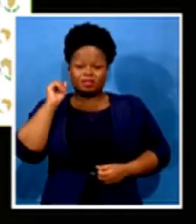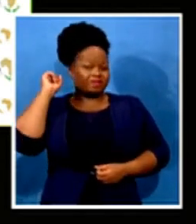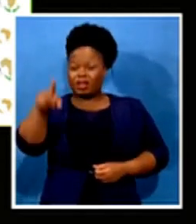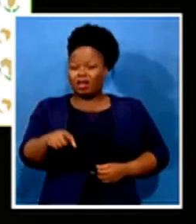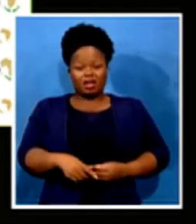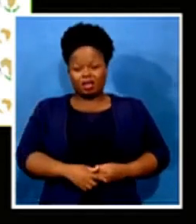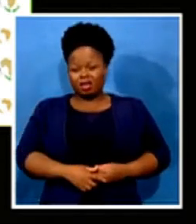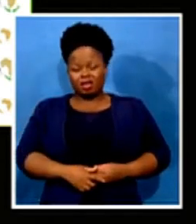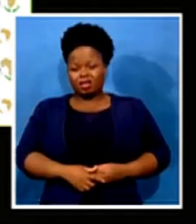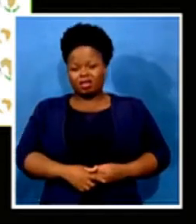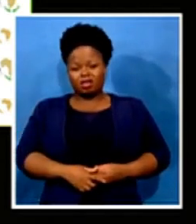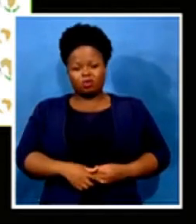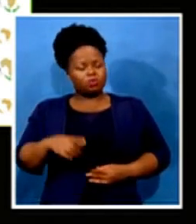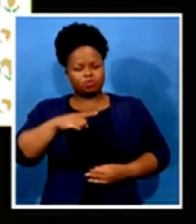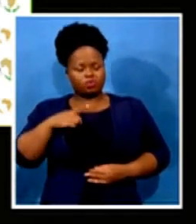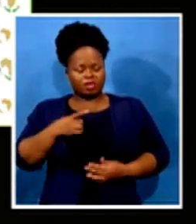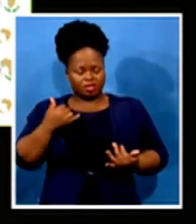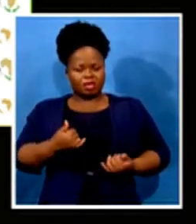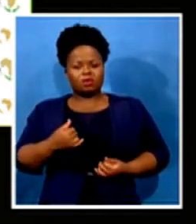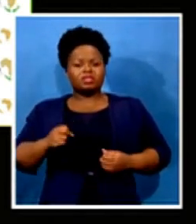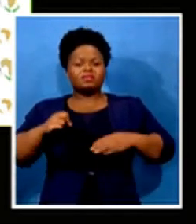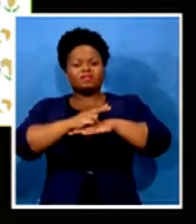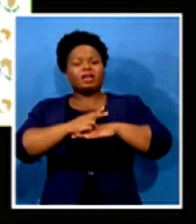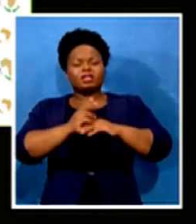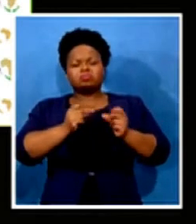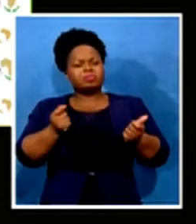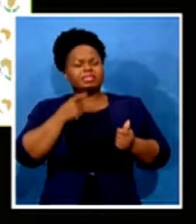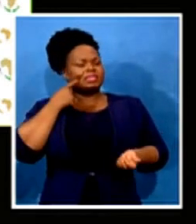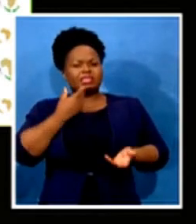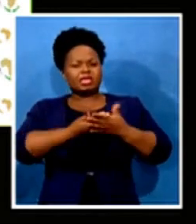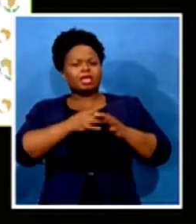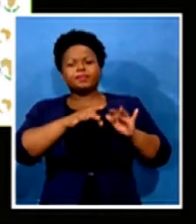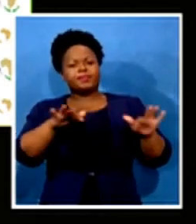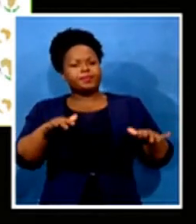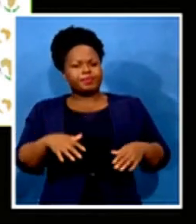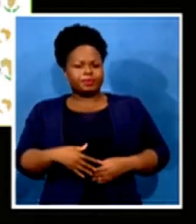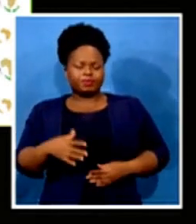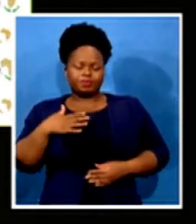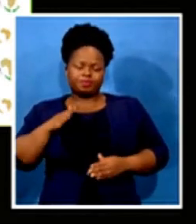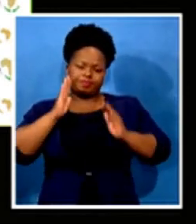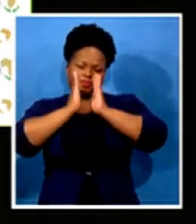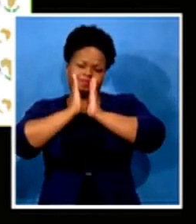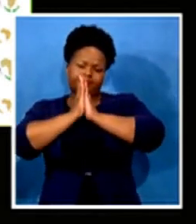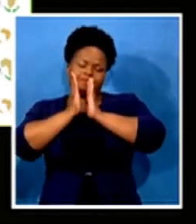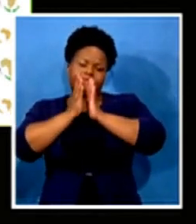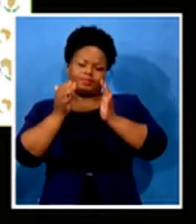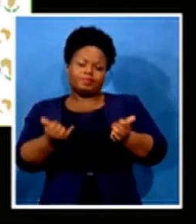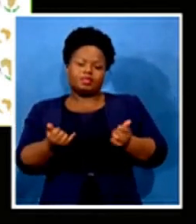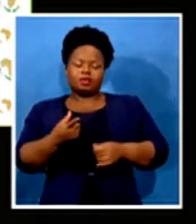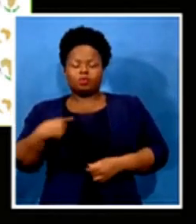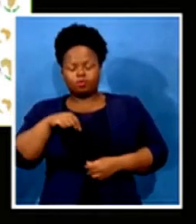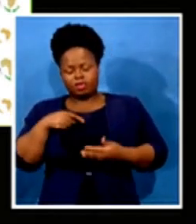virus transmits very, very quickly. So again, I agree with you fully. We are in discussions with the leadership of the